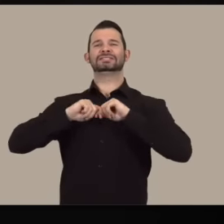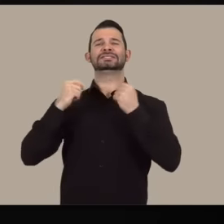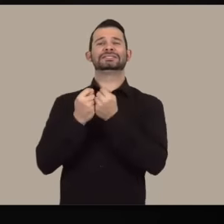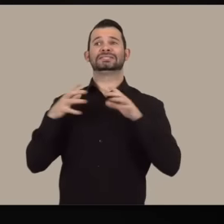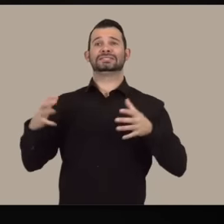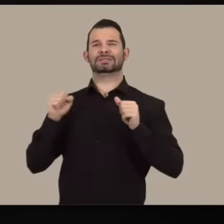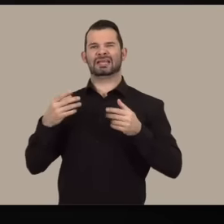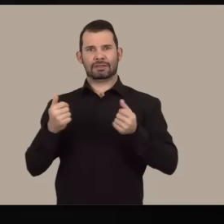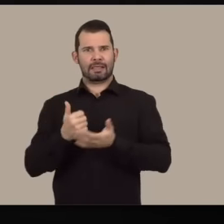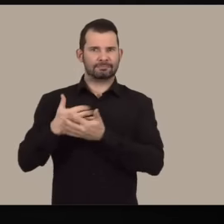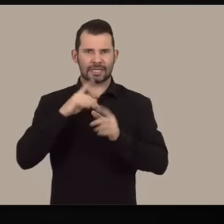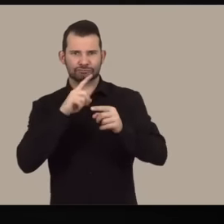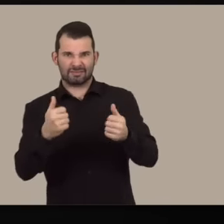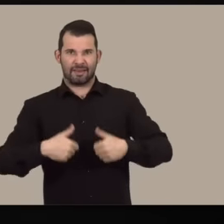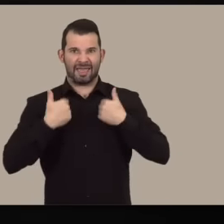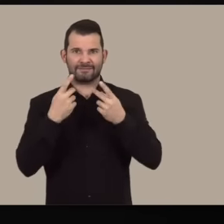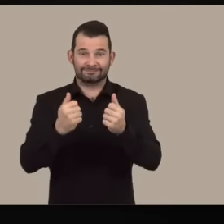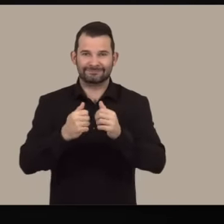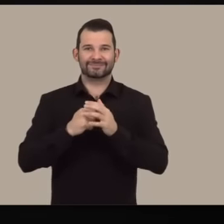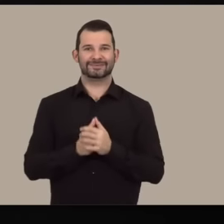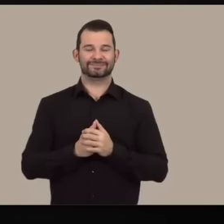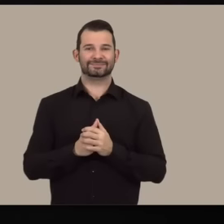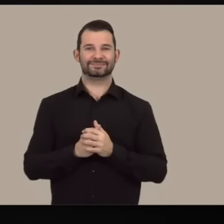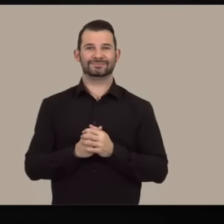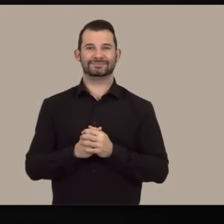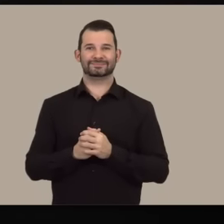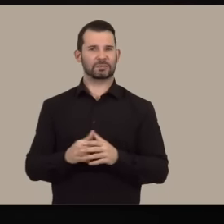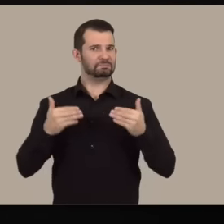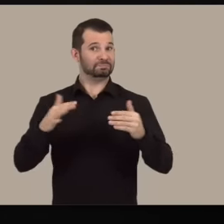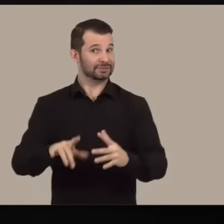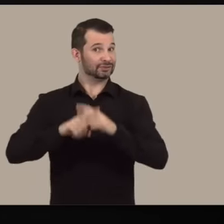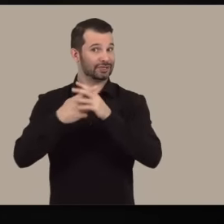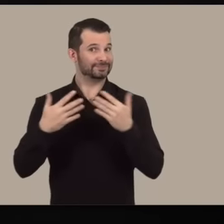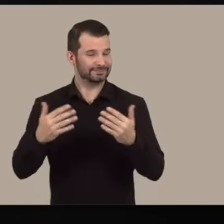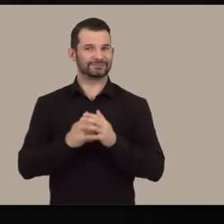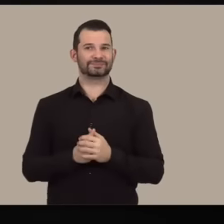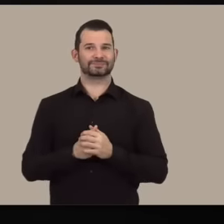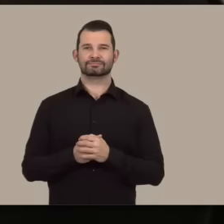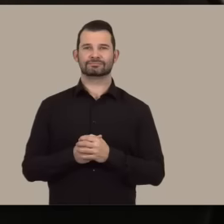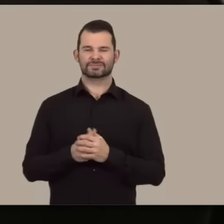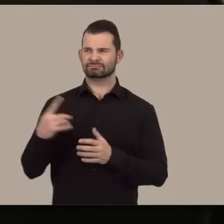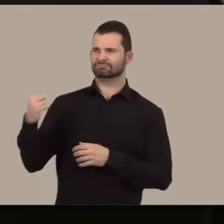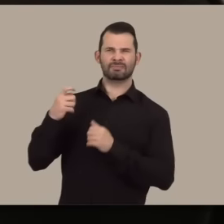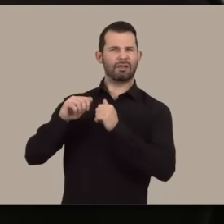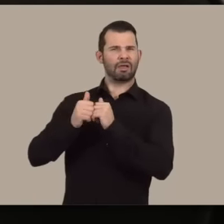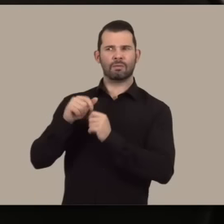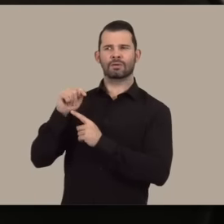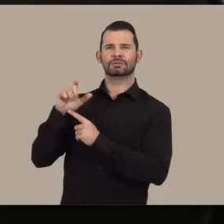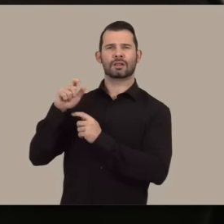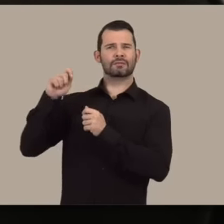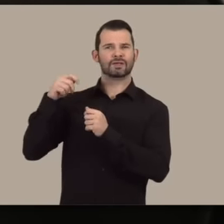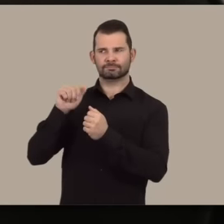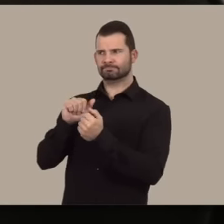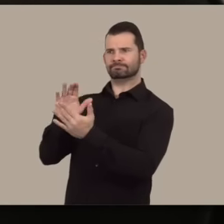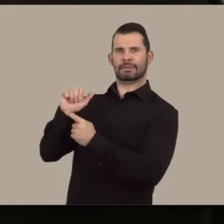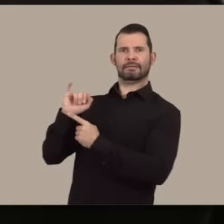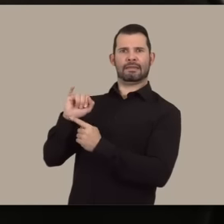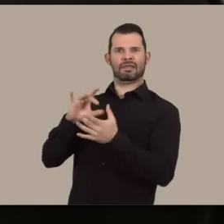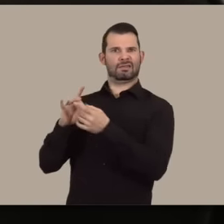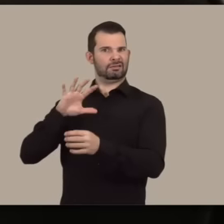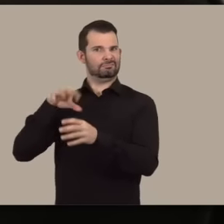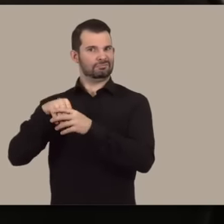section. We have a team who can help answer them live. So let's get started. How is Telefilm